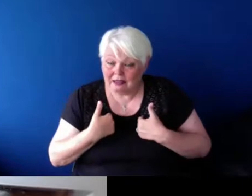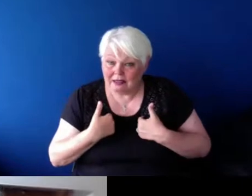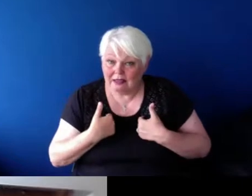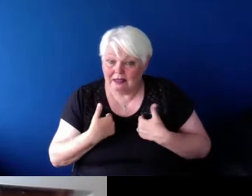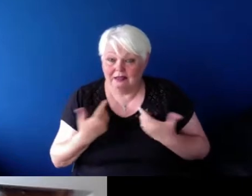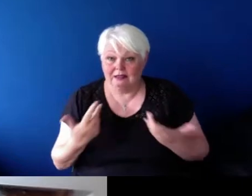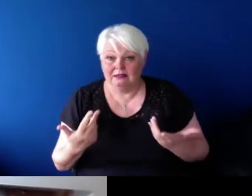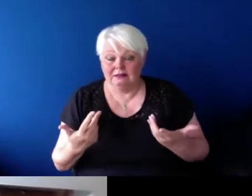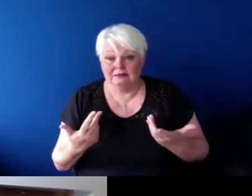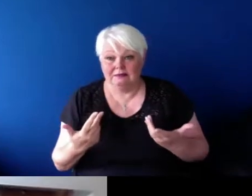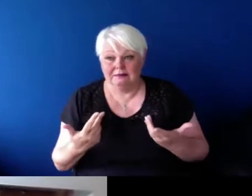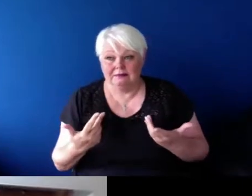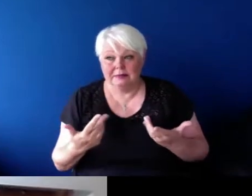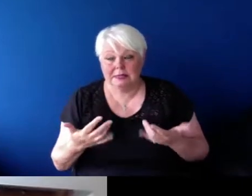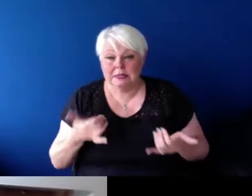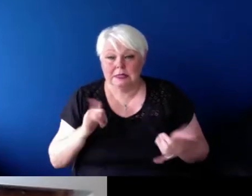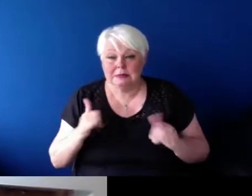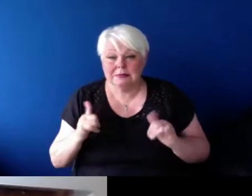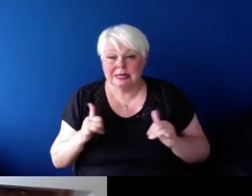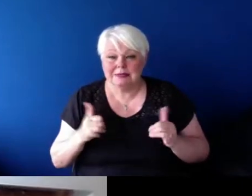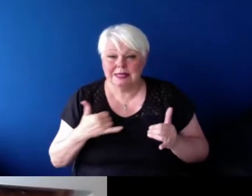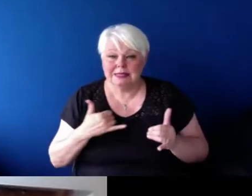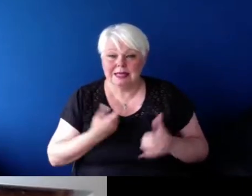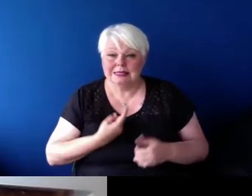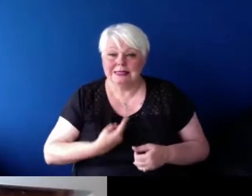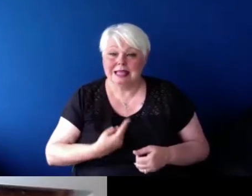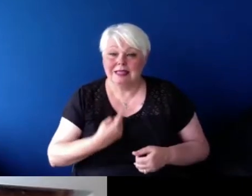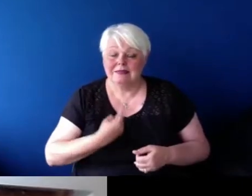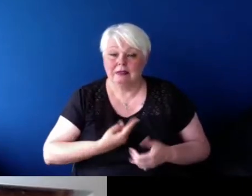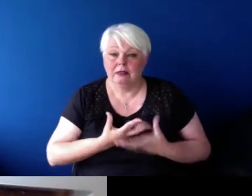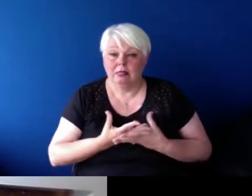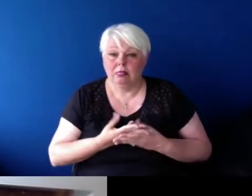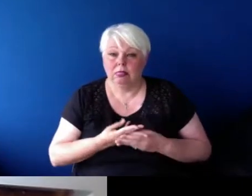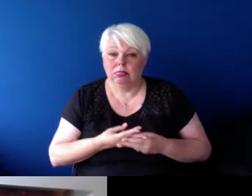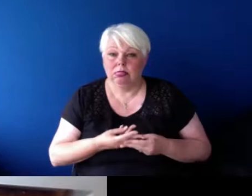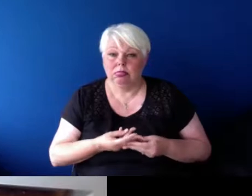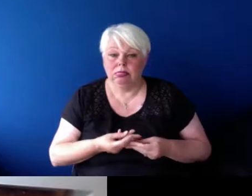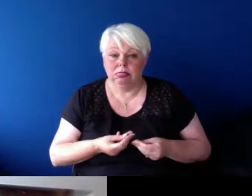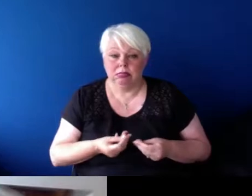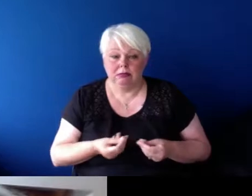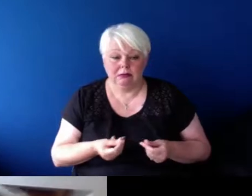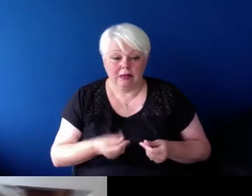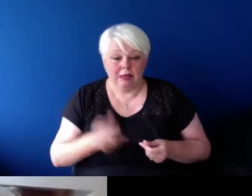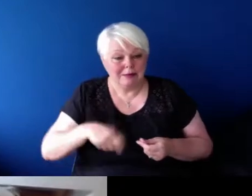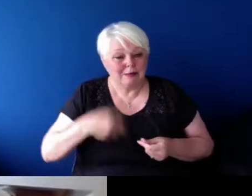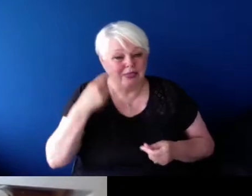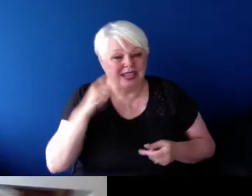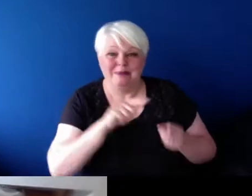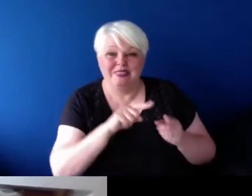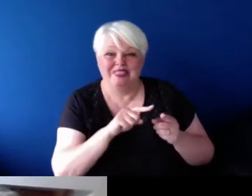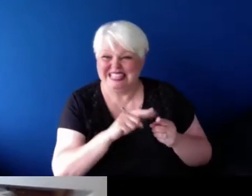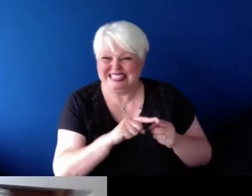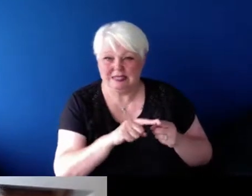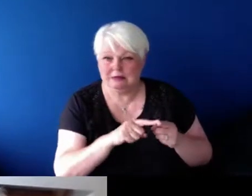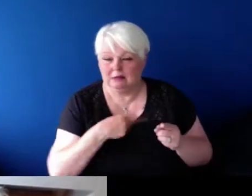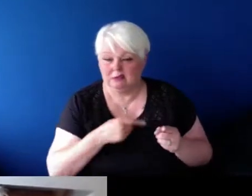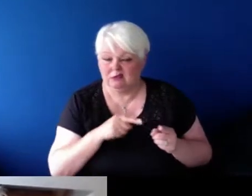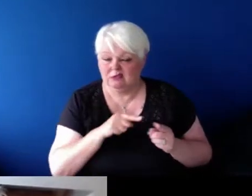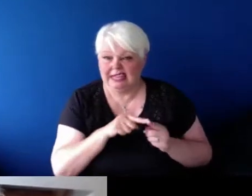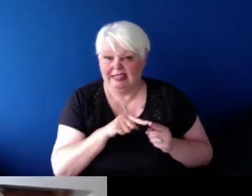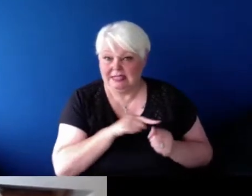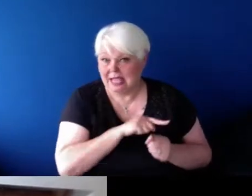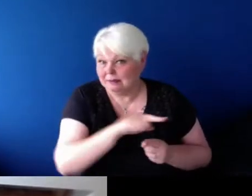And sometimes that sort of disintegration of self that comes from thinking, people think I'm this, but, you know, I'm not really that. I'm something